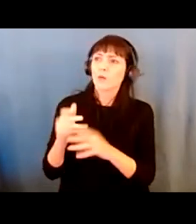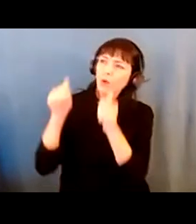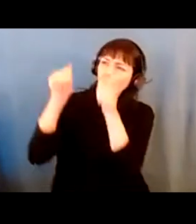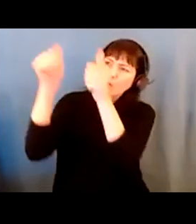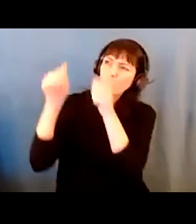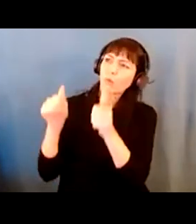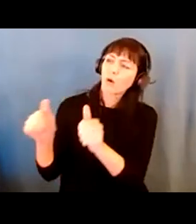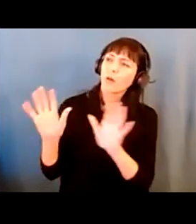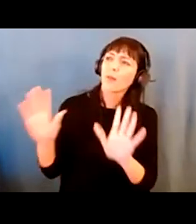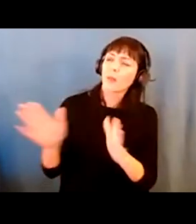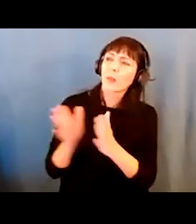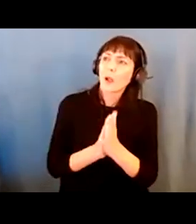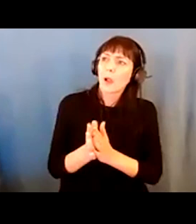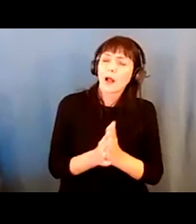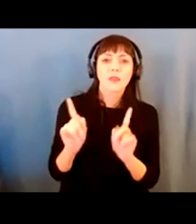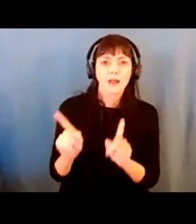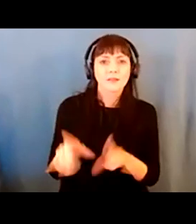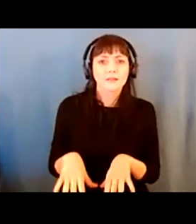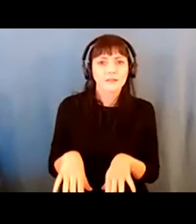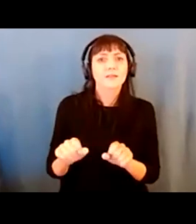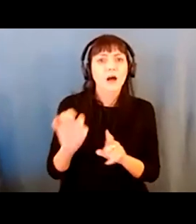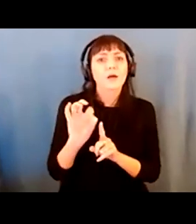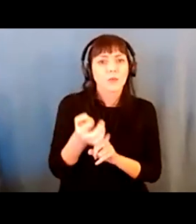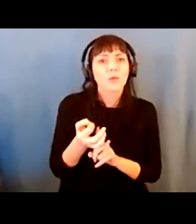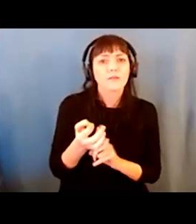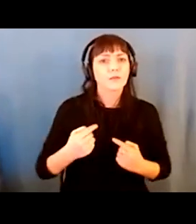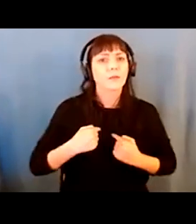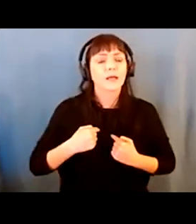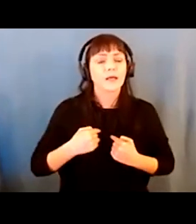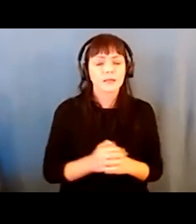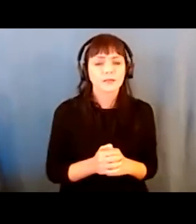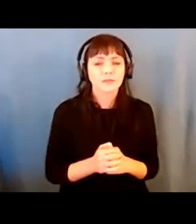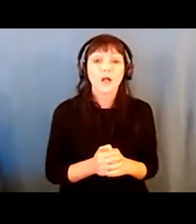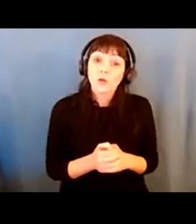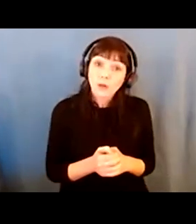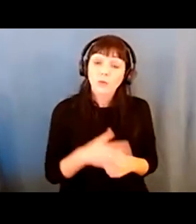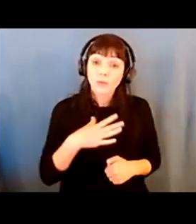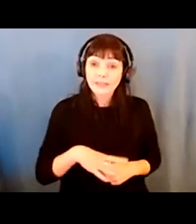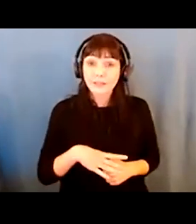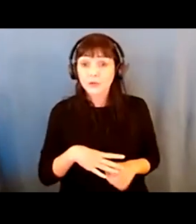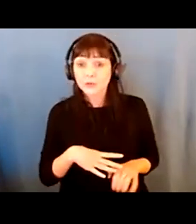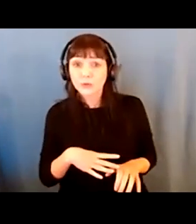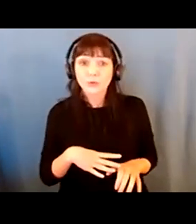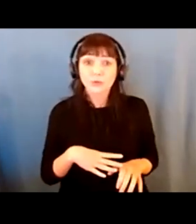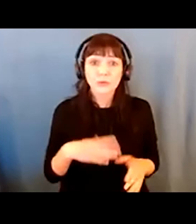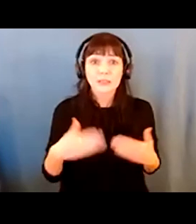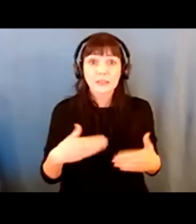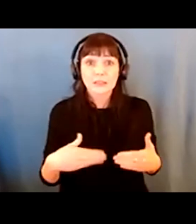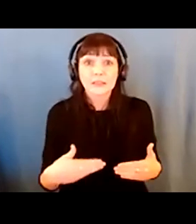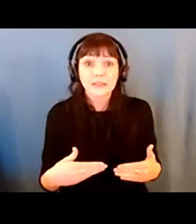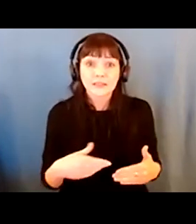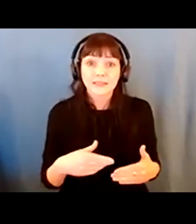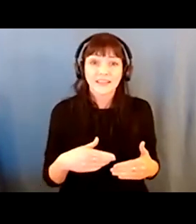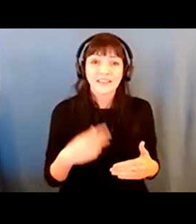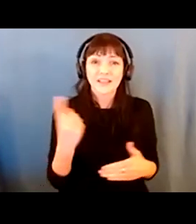starting point comes personally. I've got to wind it up because somebody's knocking on my door and saying it's